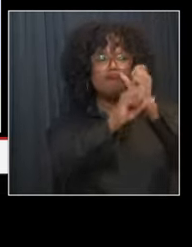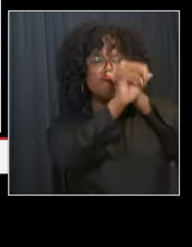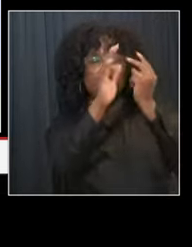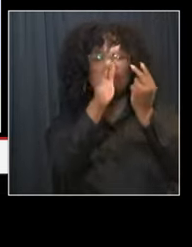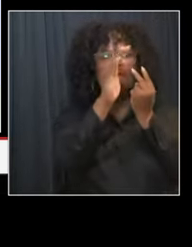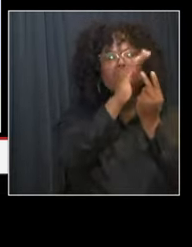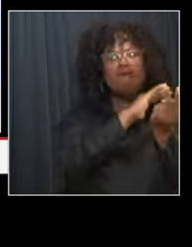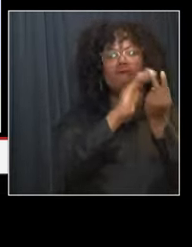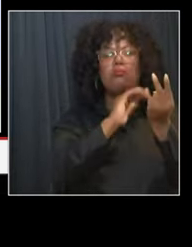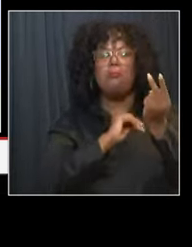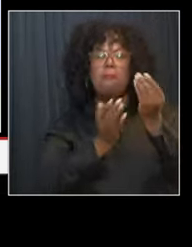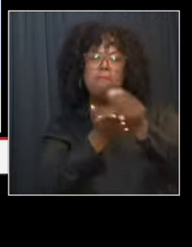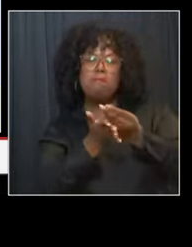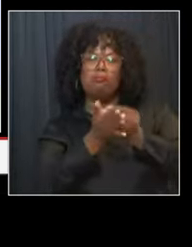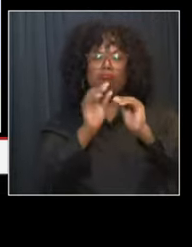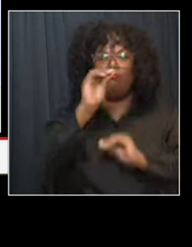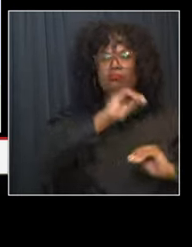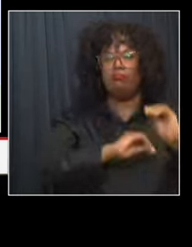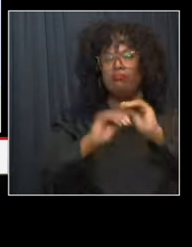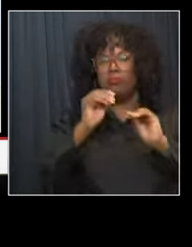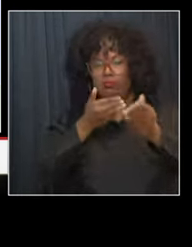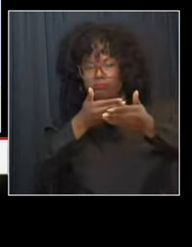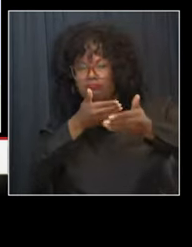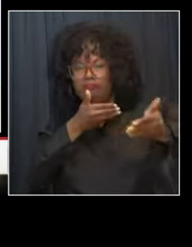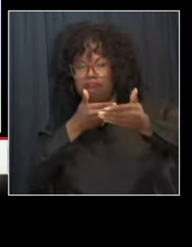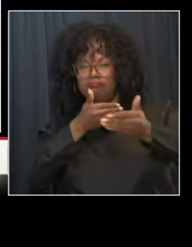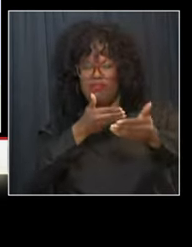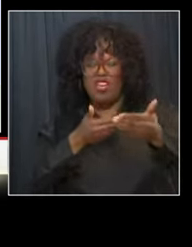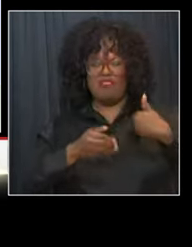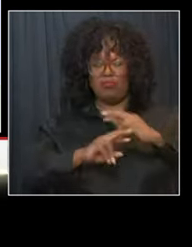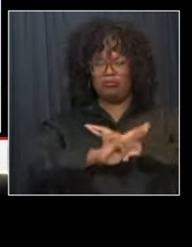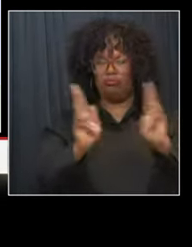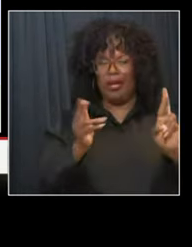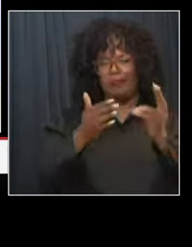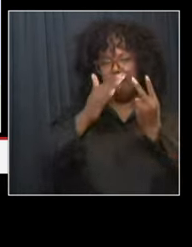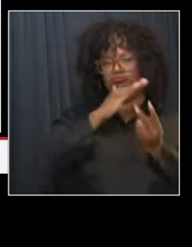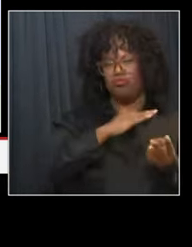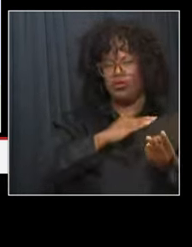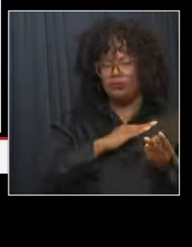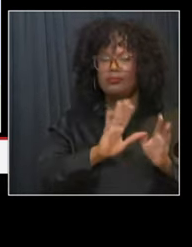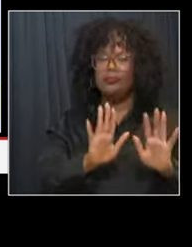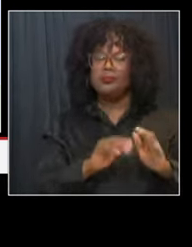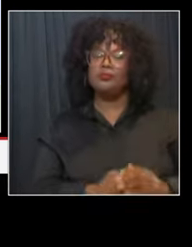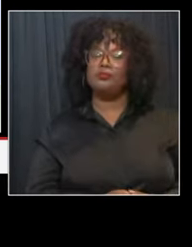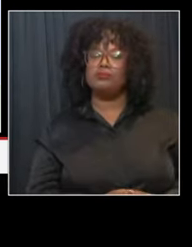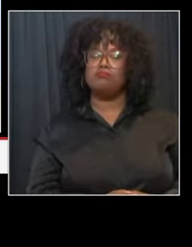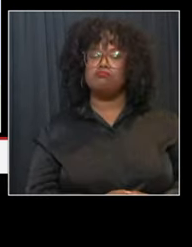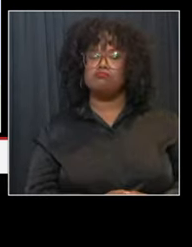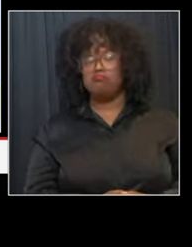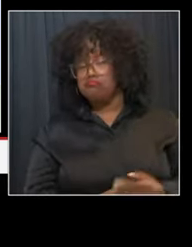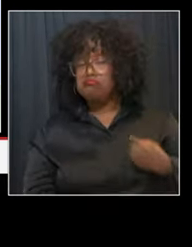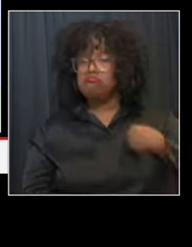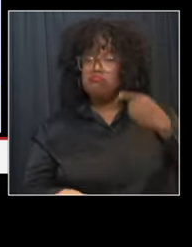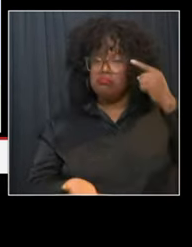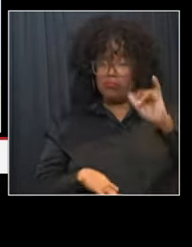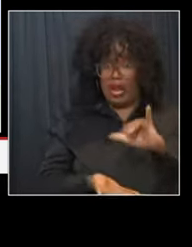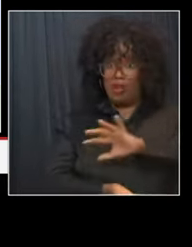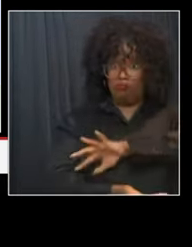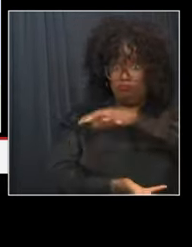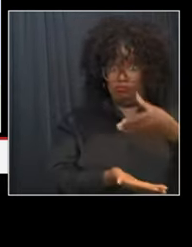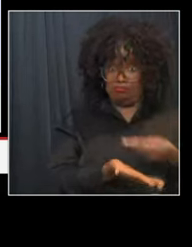are today, there doesn't seem like there will be a big amount of revenue just sitting there that we can't spend. CFO, is there anything you'd like to